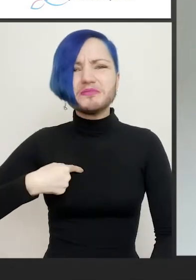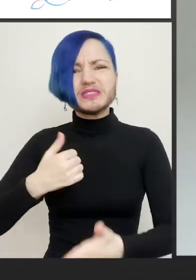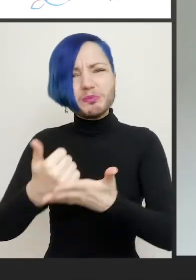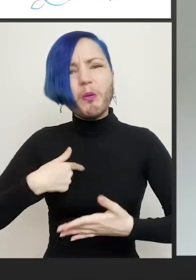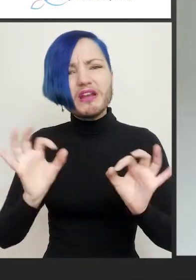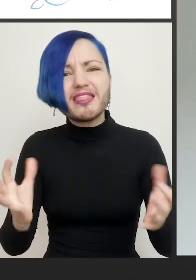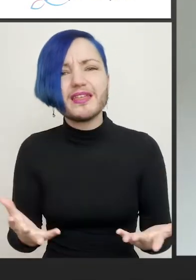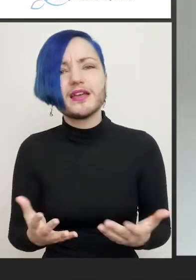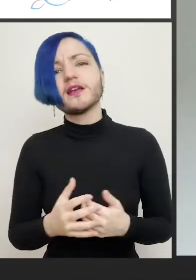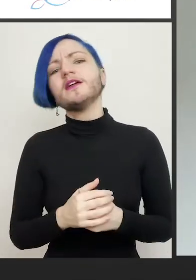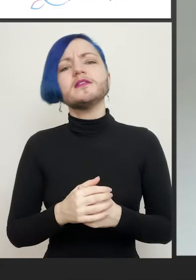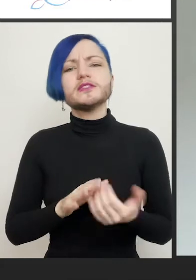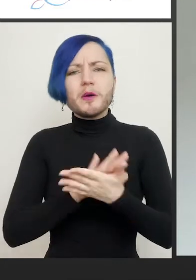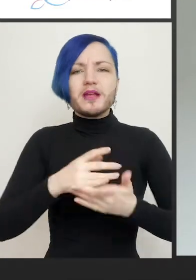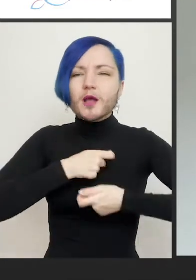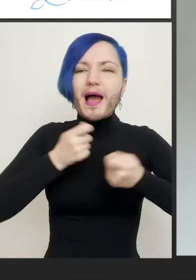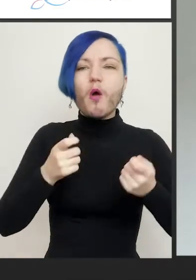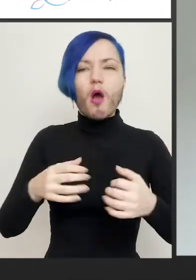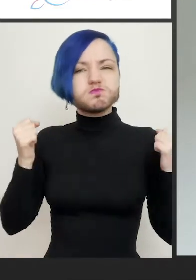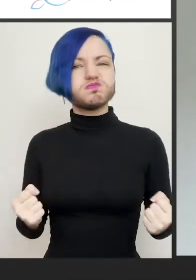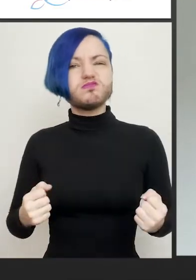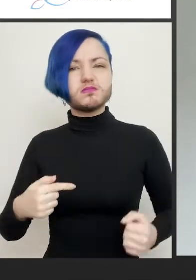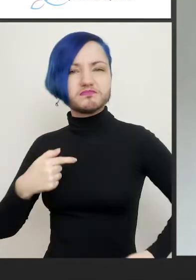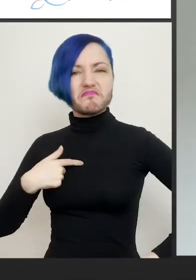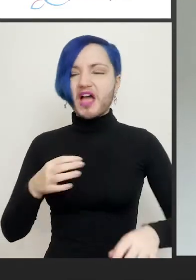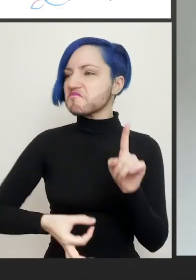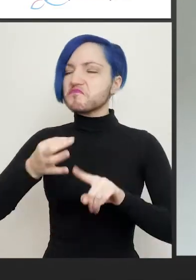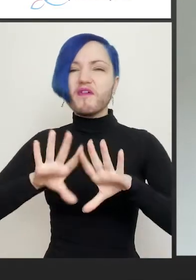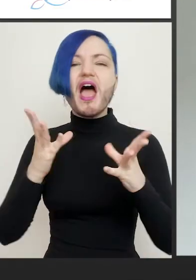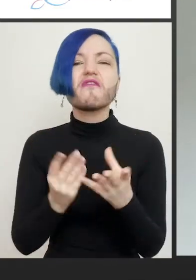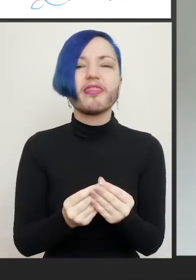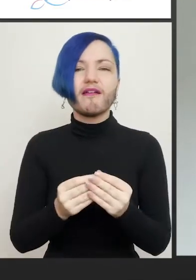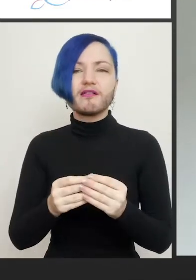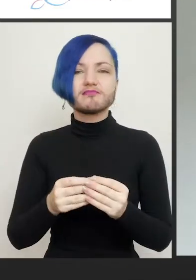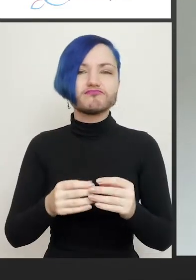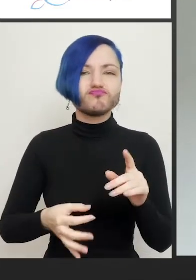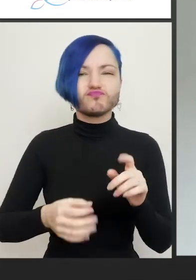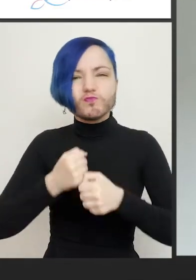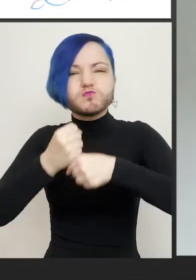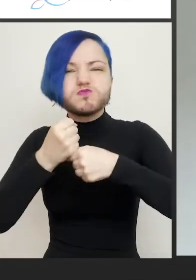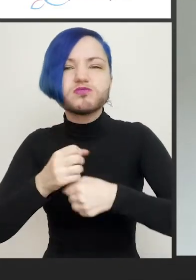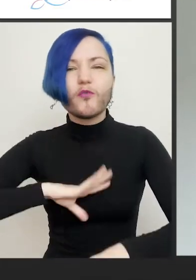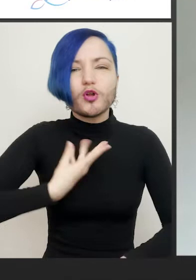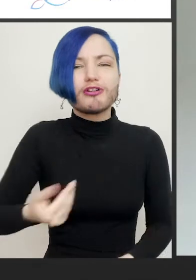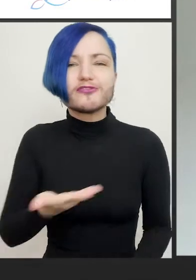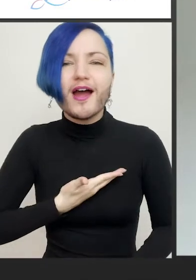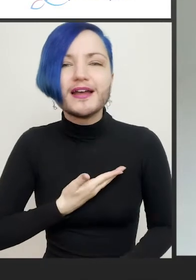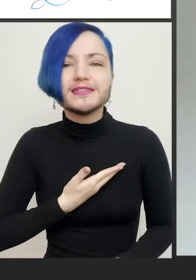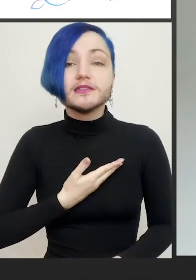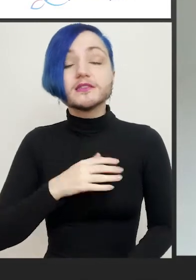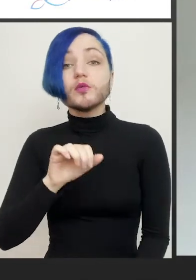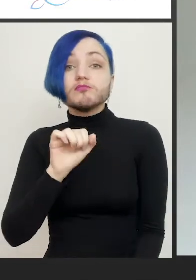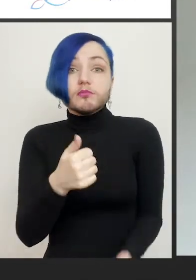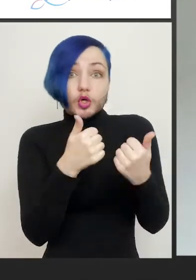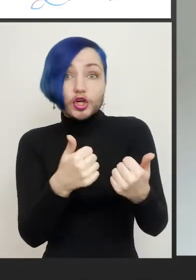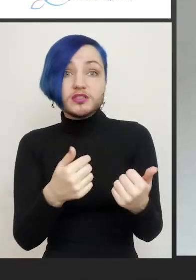can make things better for other people, which is fine, and I did that, but yeah, you have to think about self-care, and you have to think